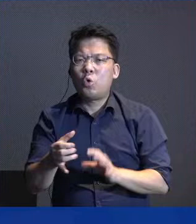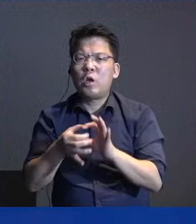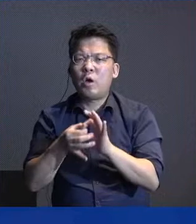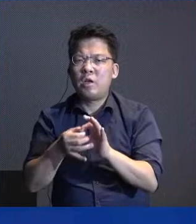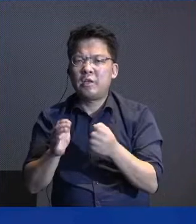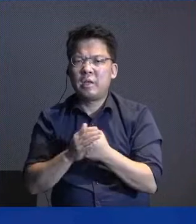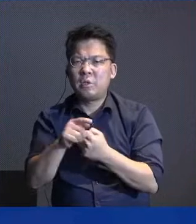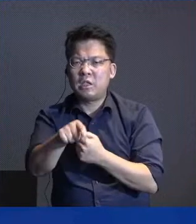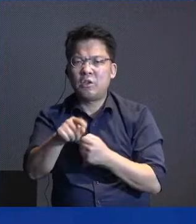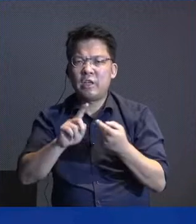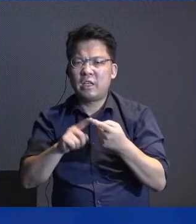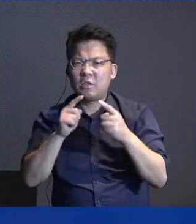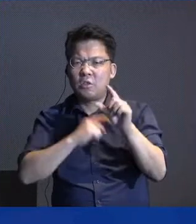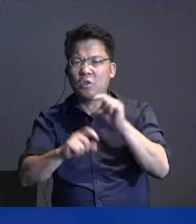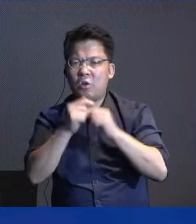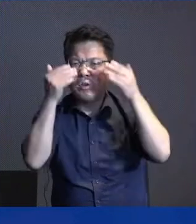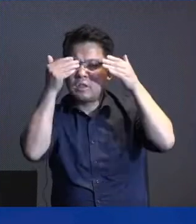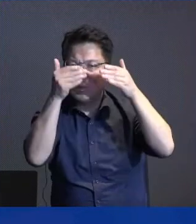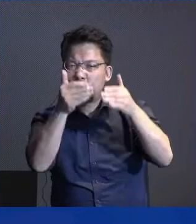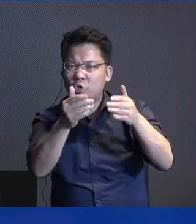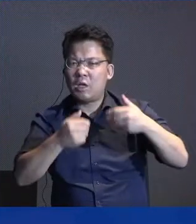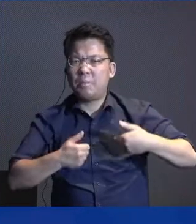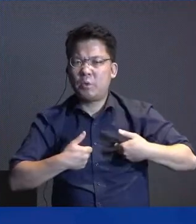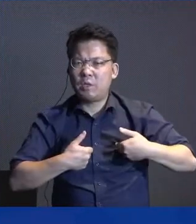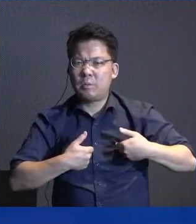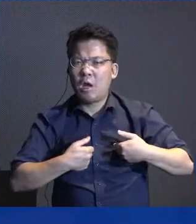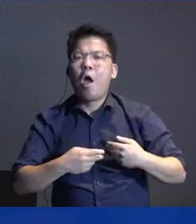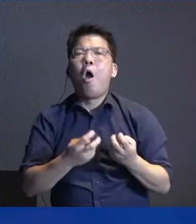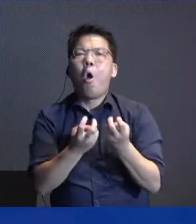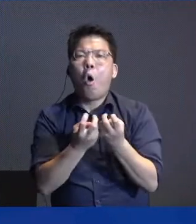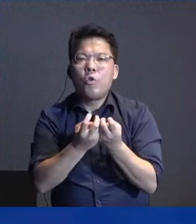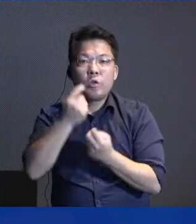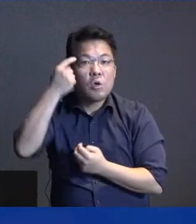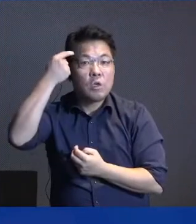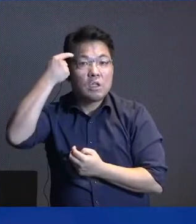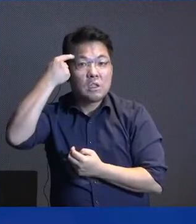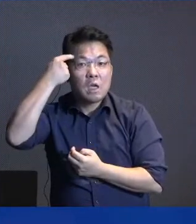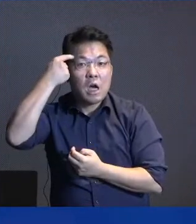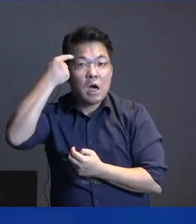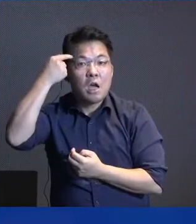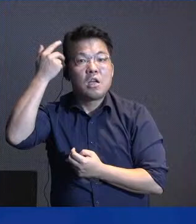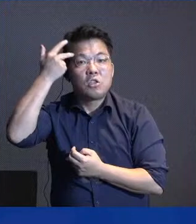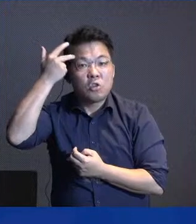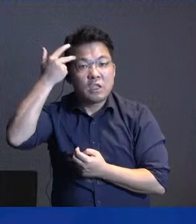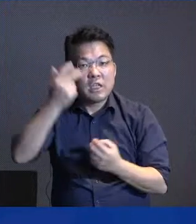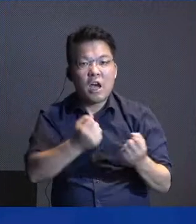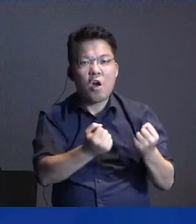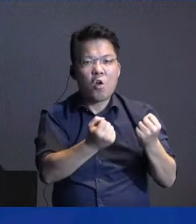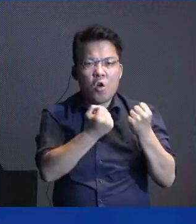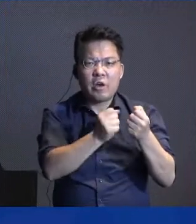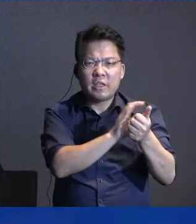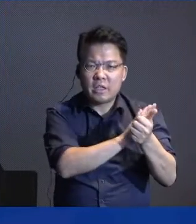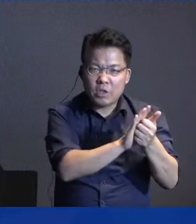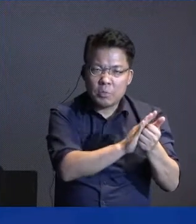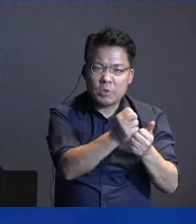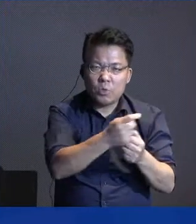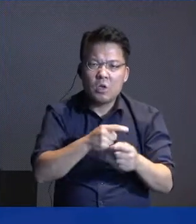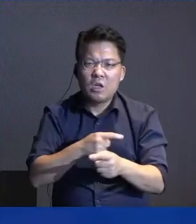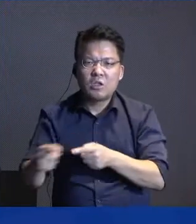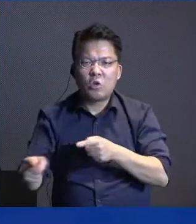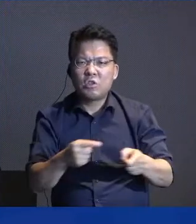shape mental health services and policies for this age group, because the problems, the vulnerabilities,